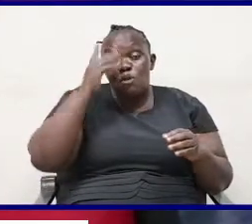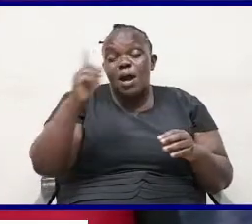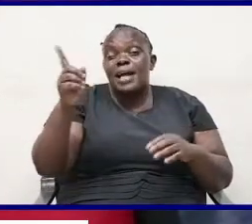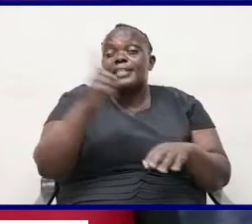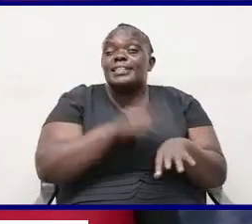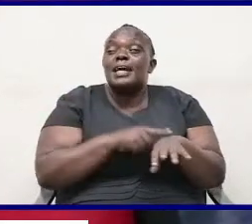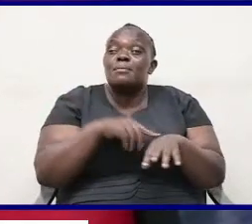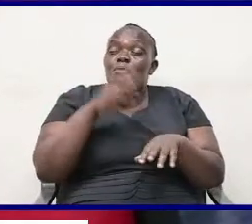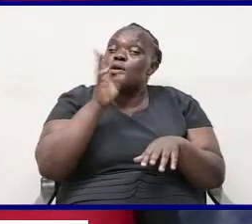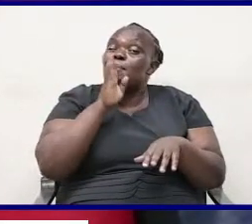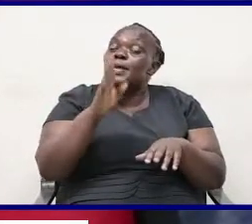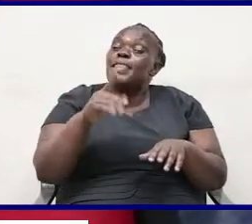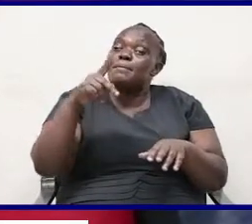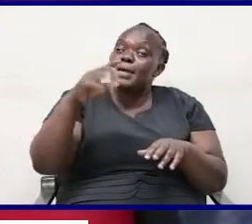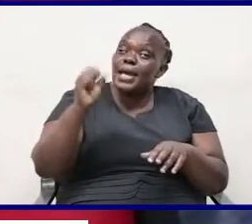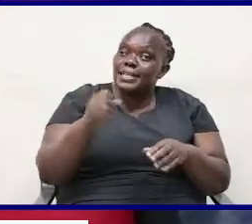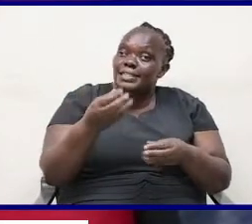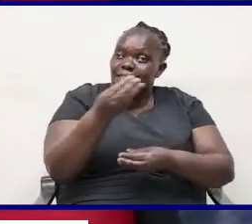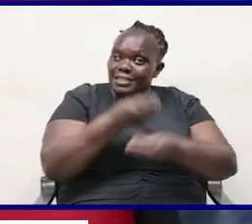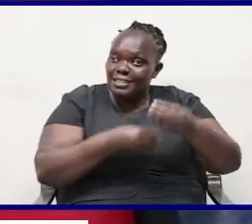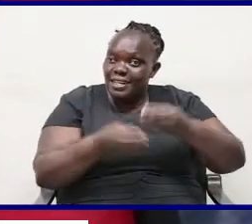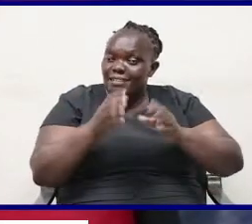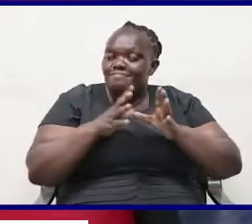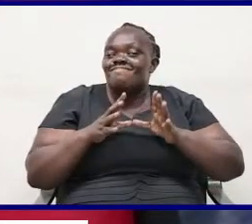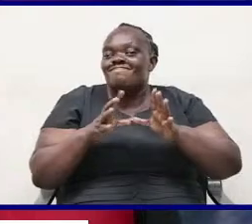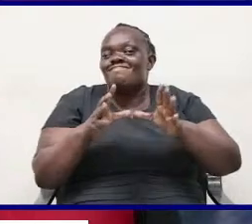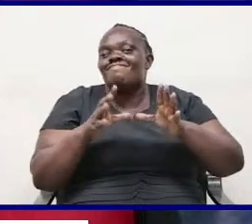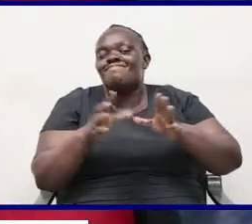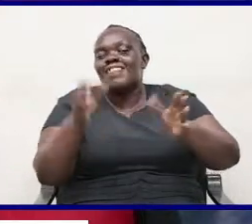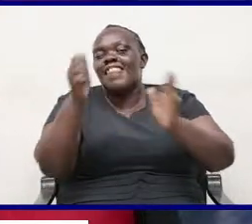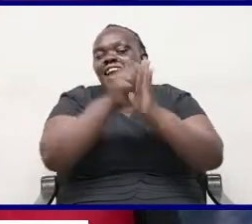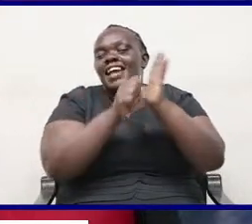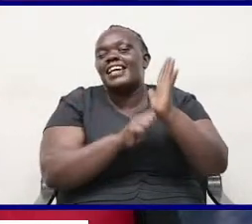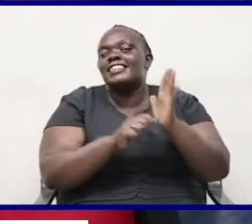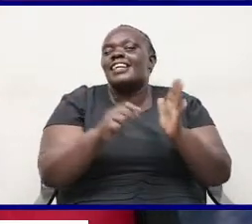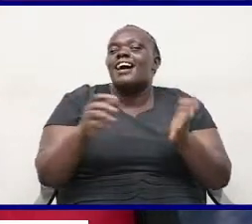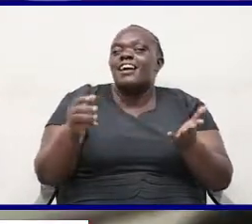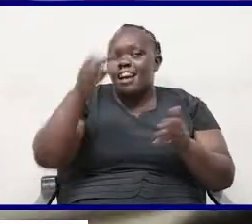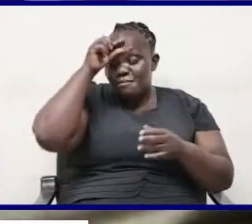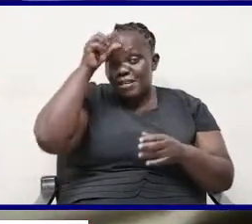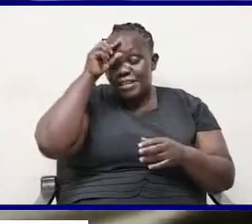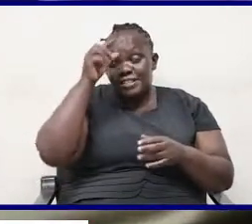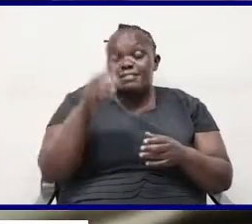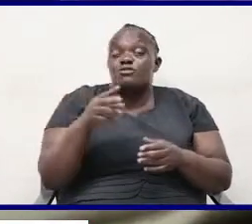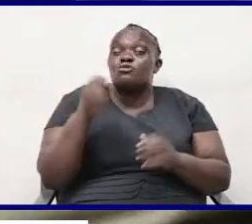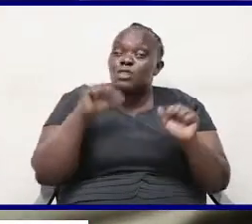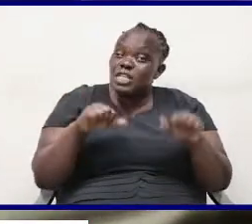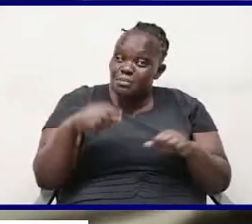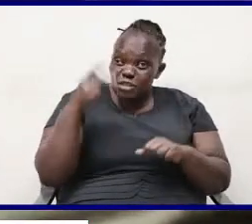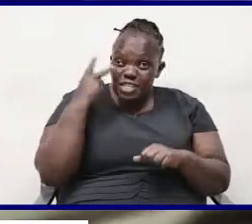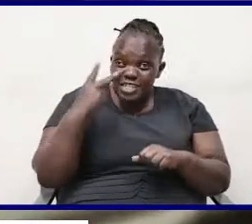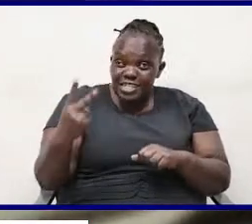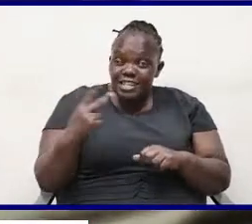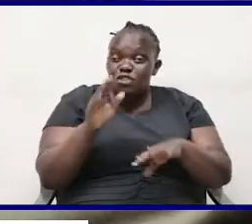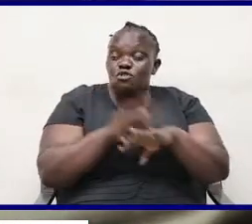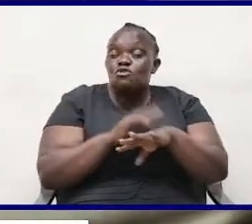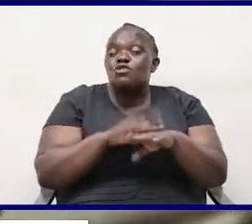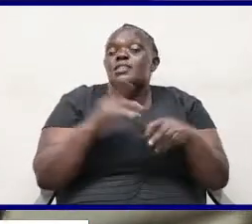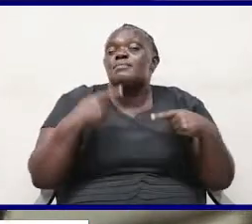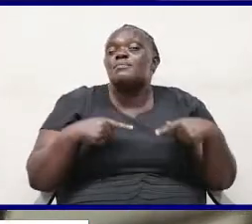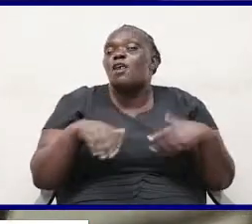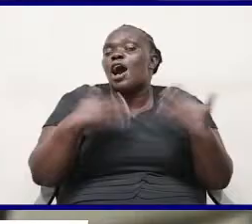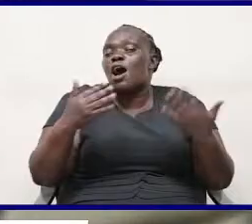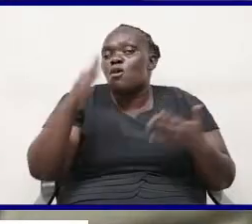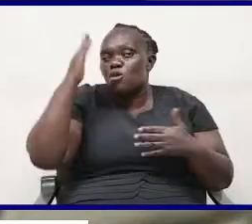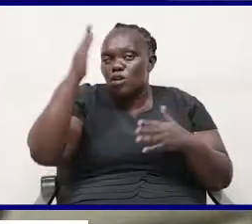one time I will be the PS trade and I'll be pushing the agenda for cross-border trade. Makofi, hebu angalia. Can you see, my good people, how